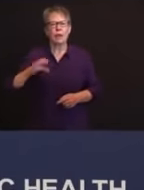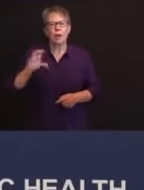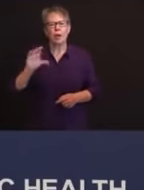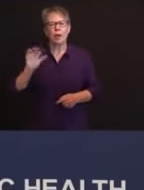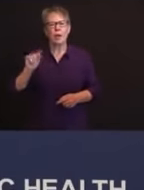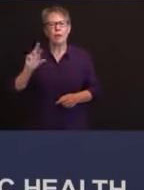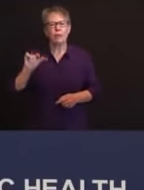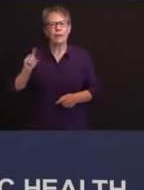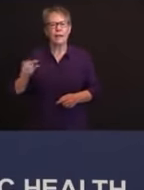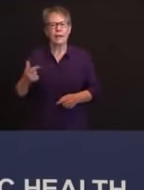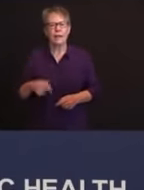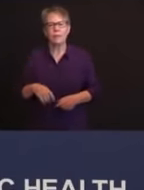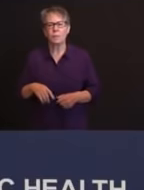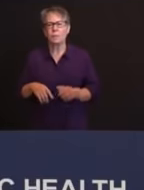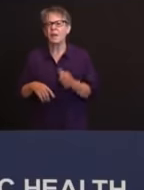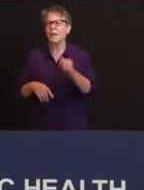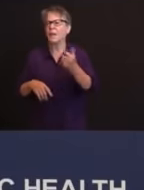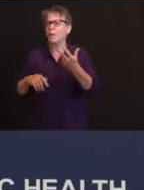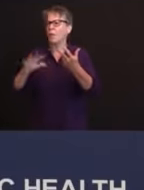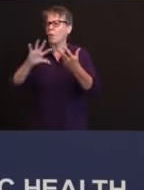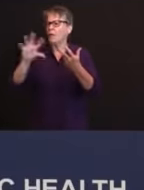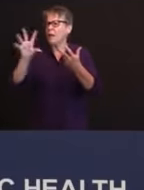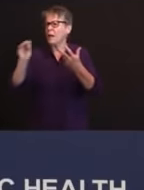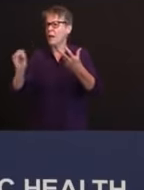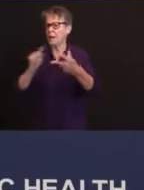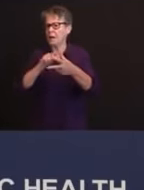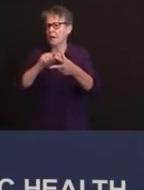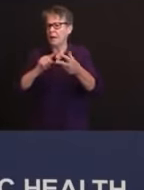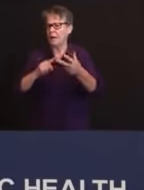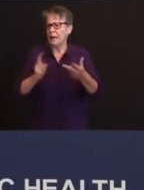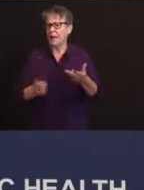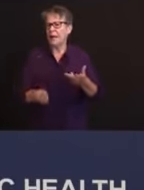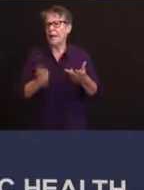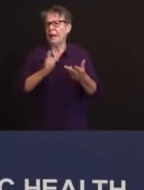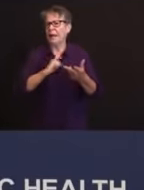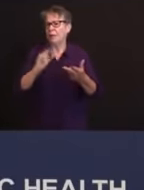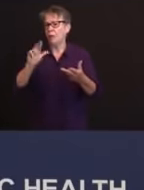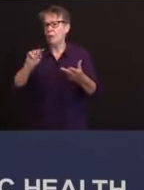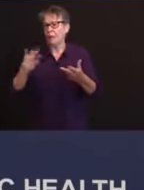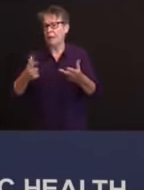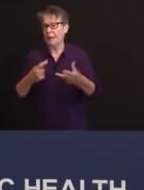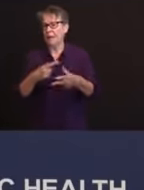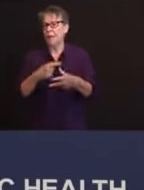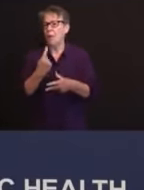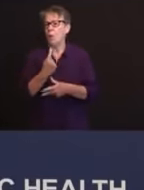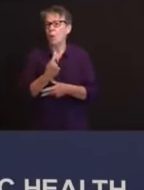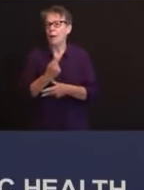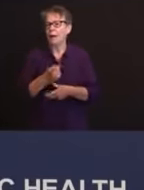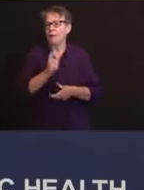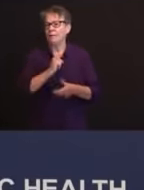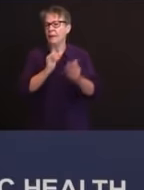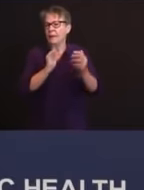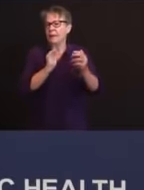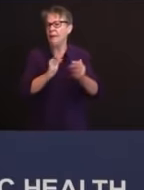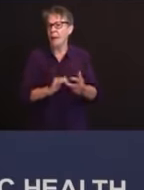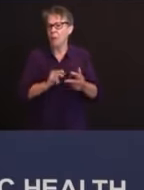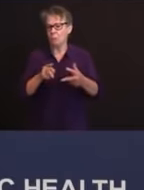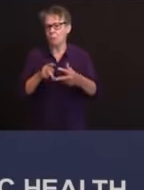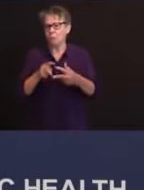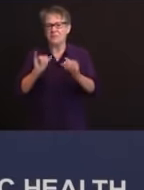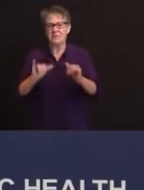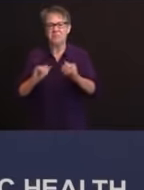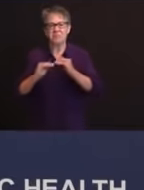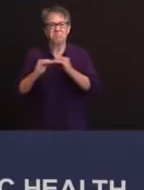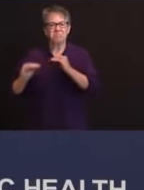But I will, the specific question you asked, am I, and by the way, we're in a U-shaped,